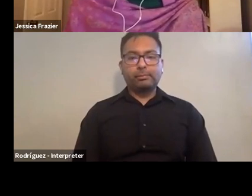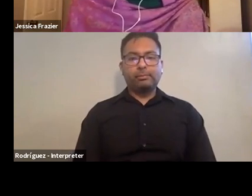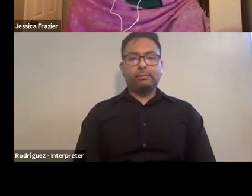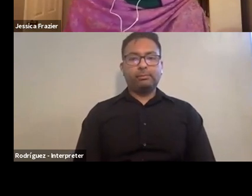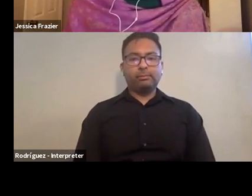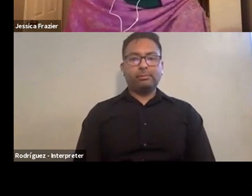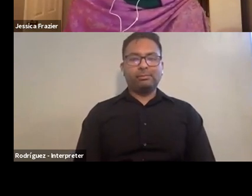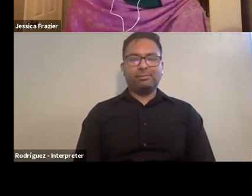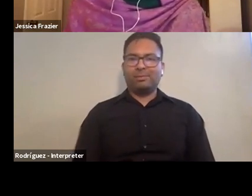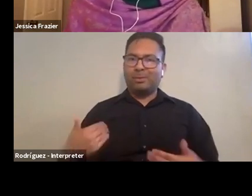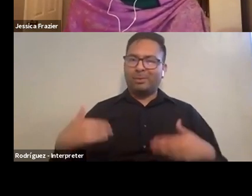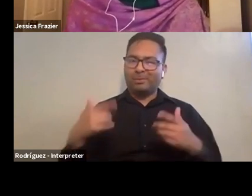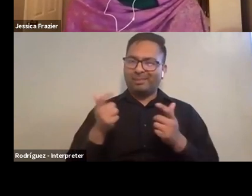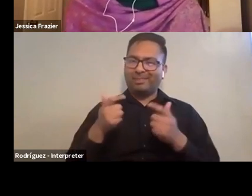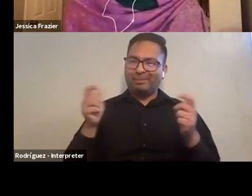It's a big question.